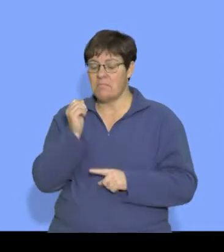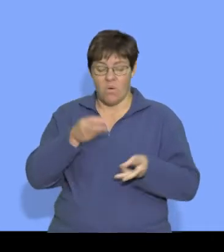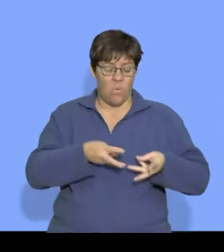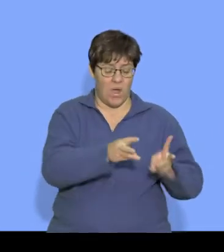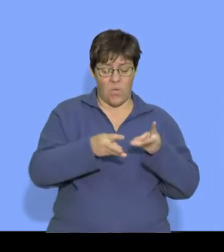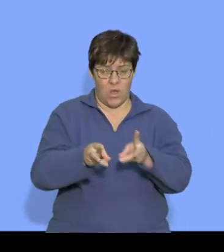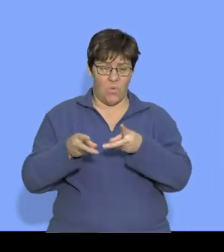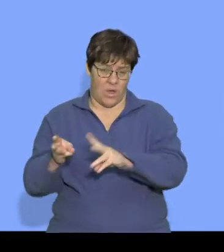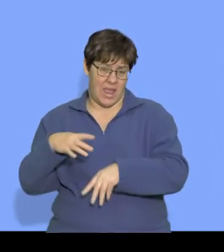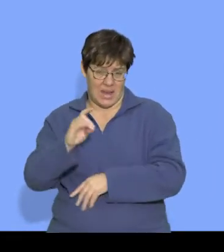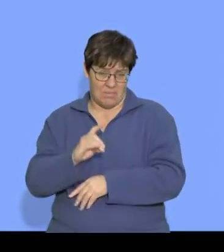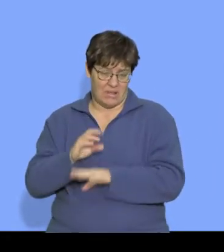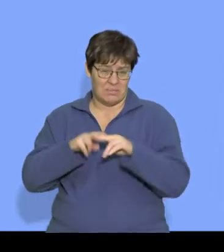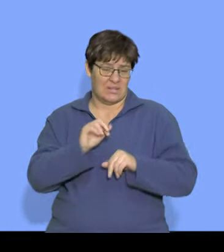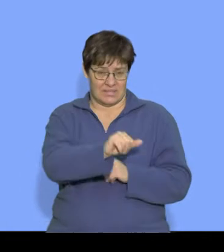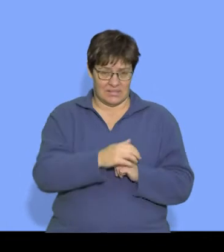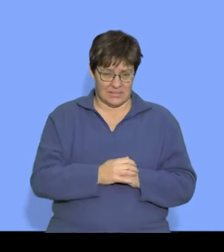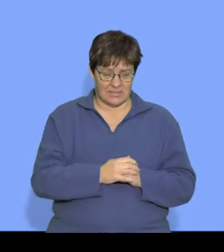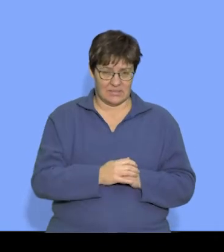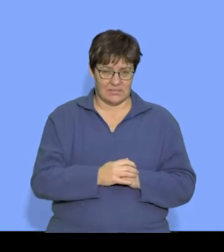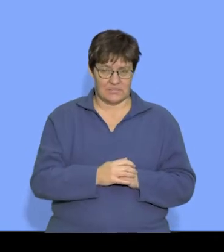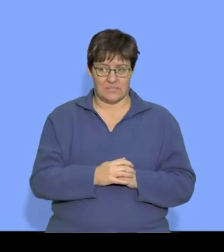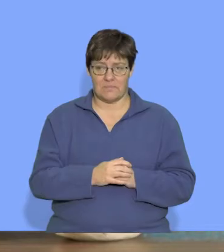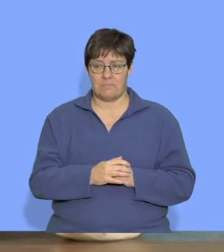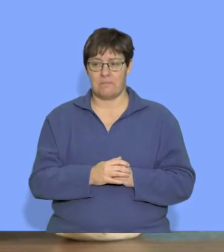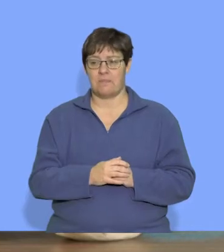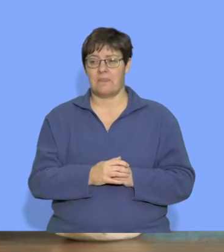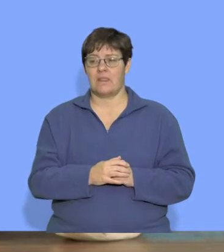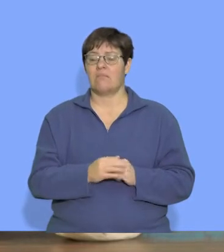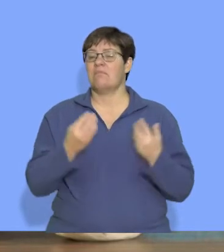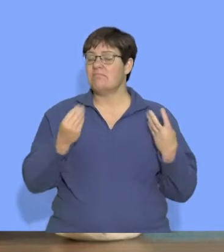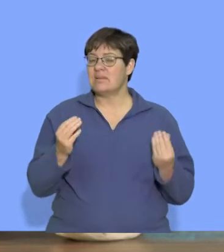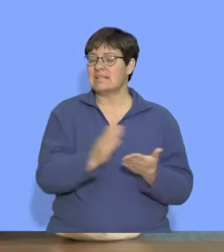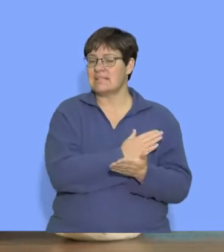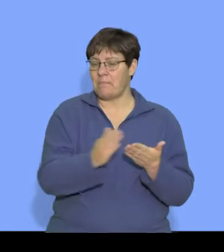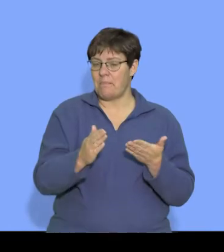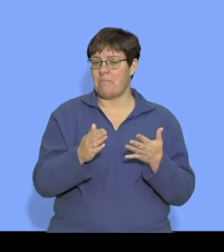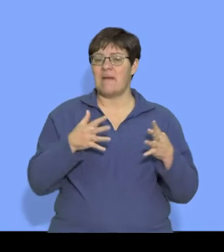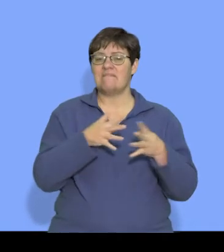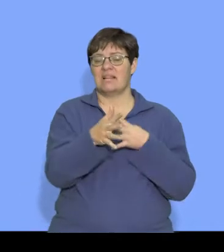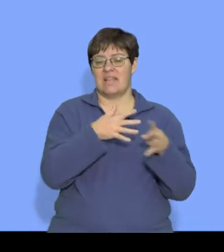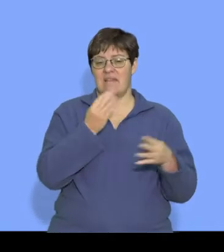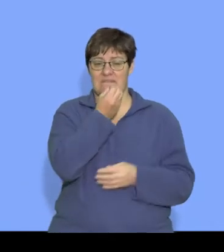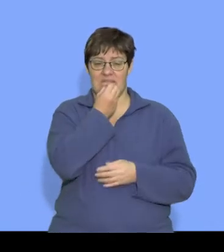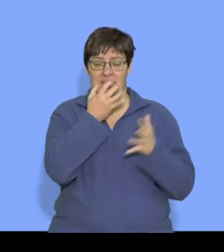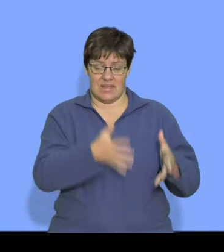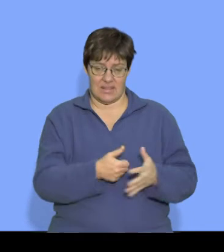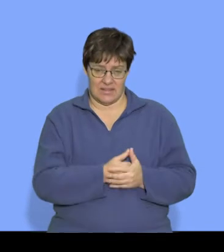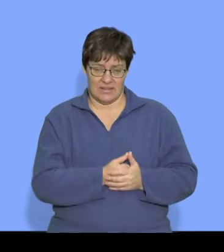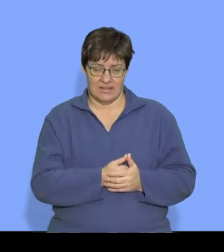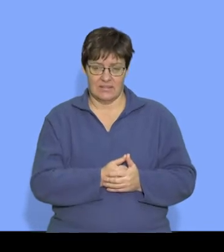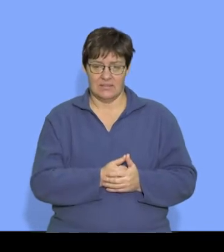foods in different ways. So now let's focus on how animals obtain food. There are some that are called filter feeders.